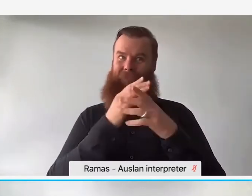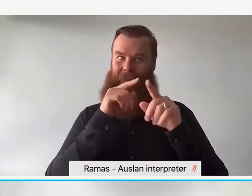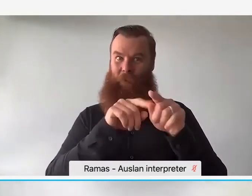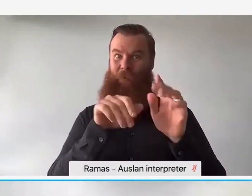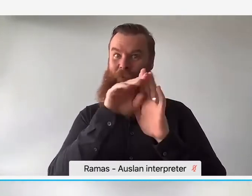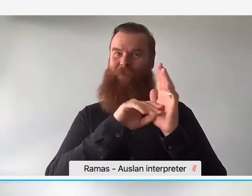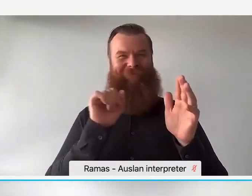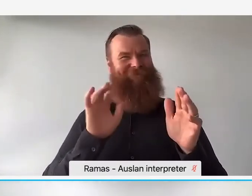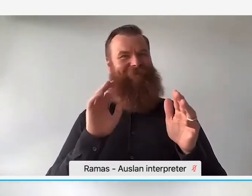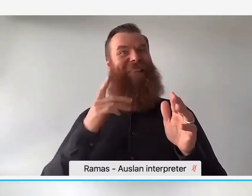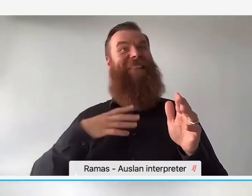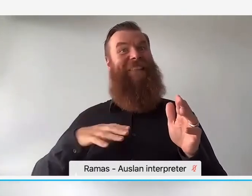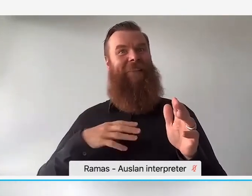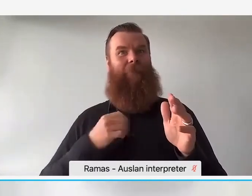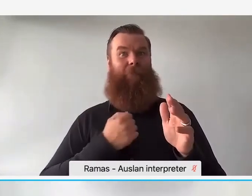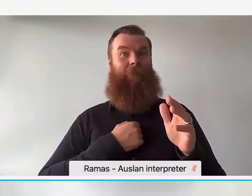our migration agent.